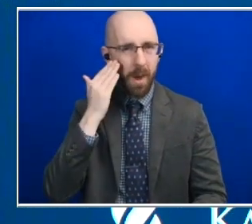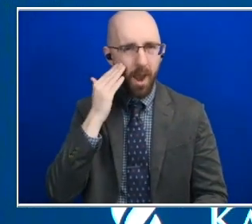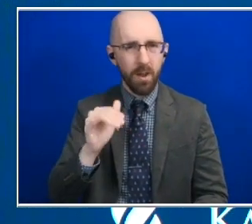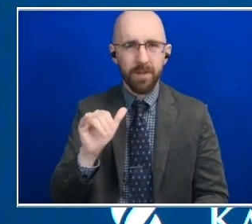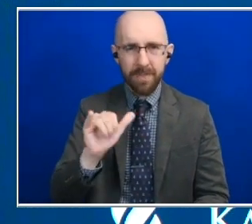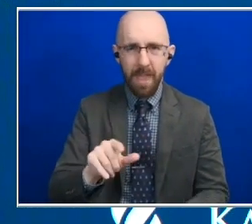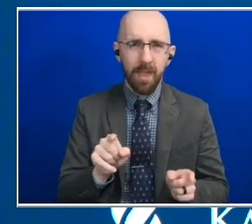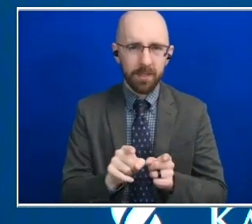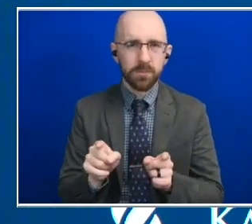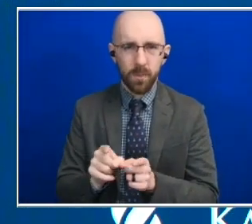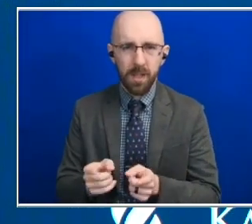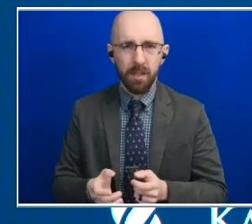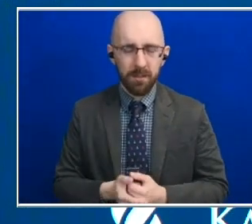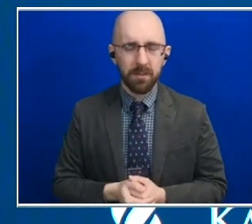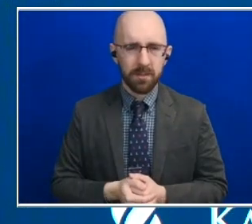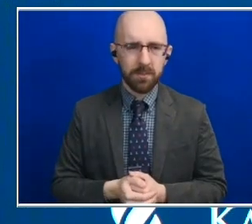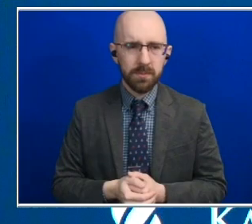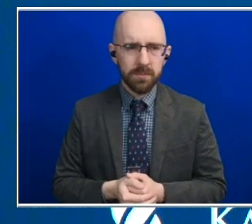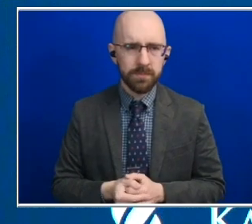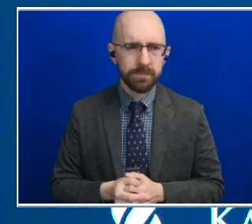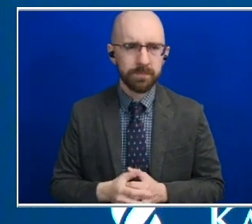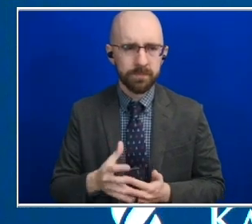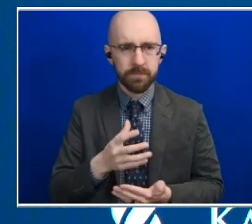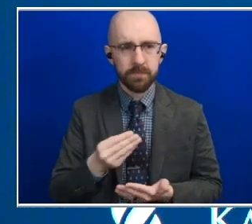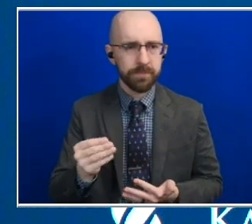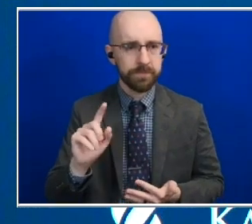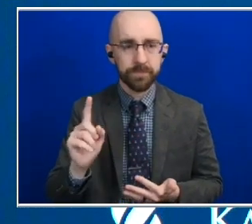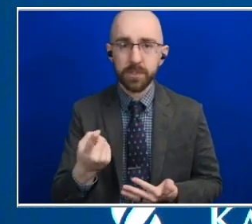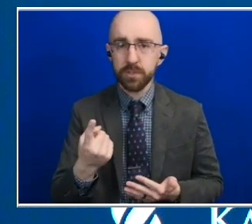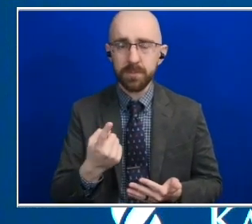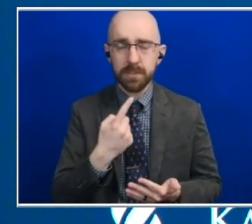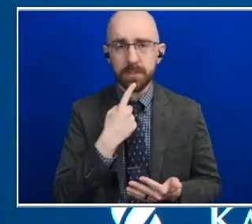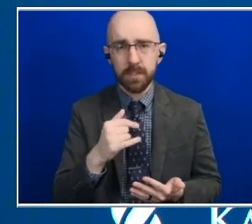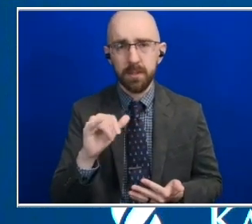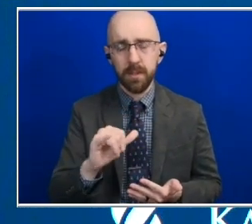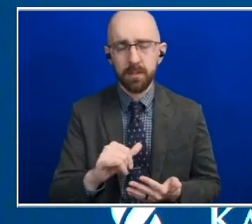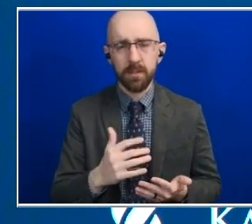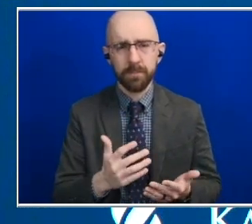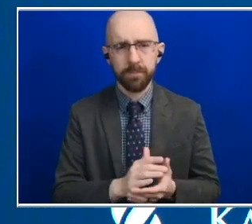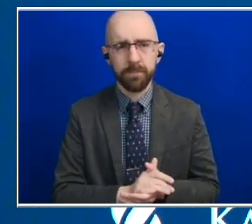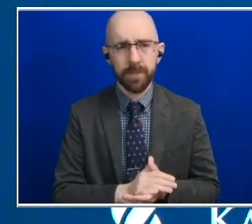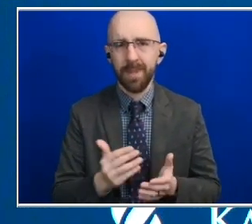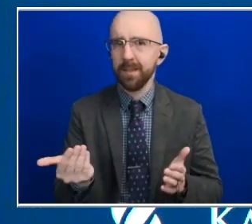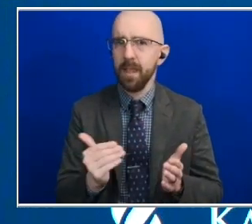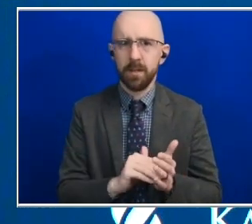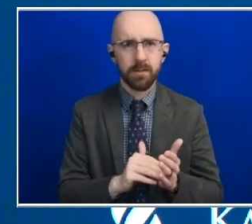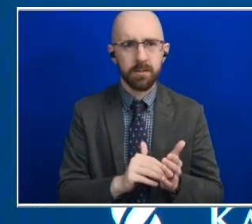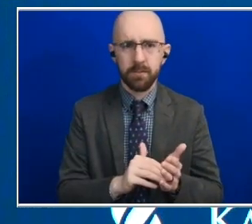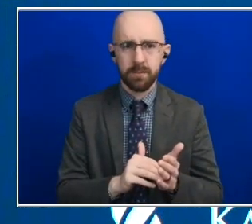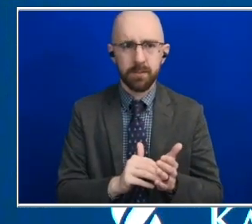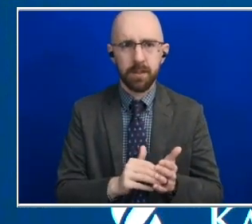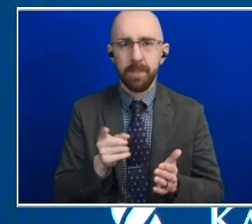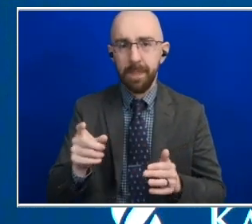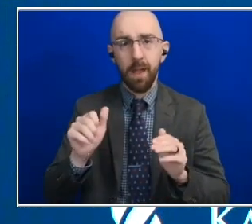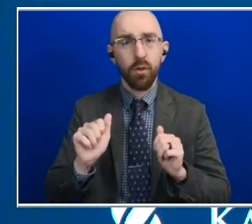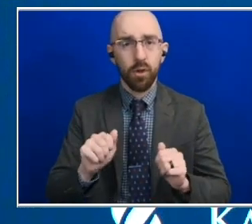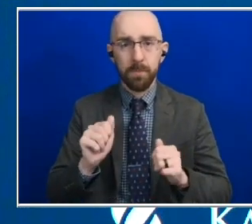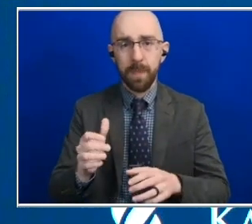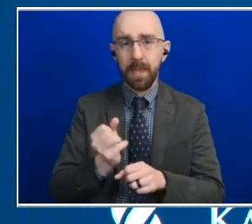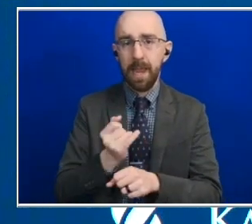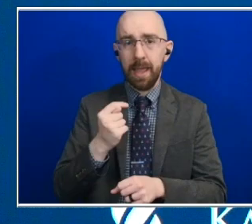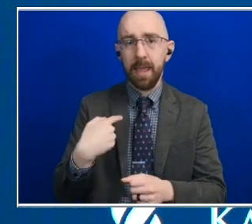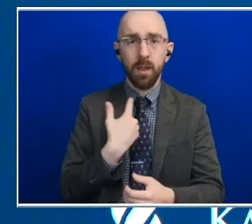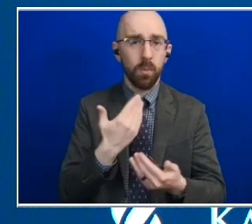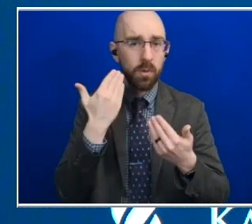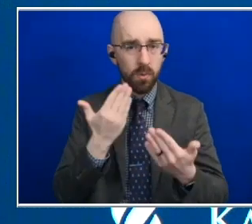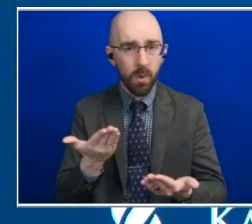And so I would just say that, you know, again, They could be getting it. We don't know. They probably aren't announcing